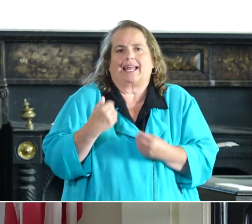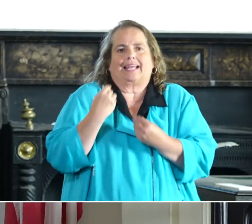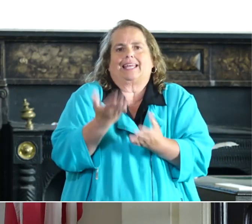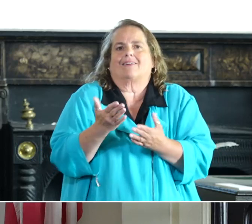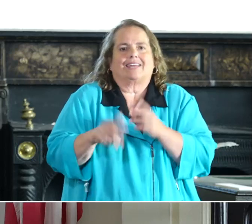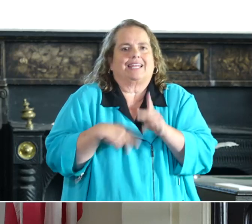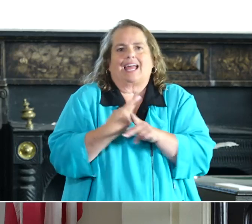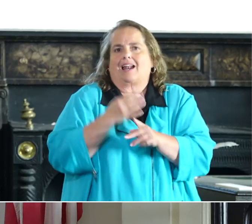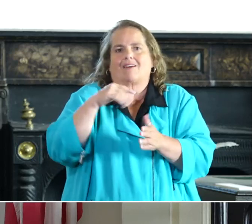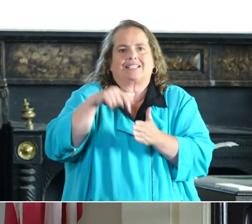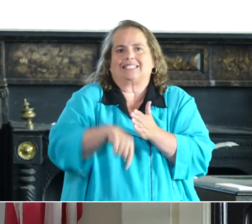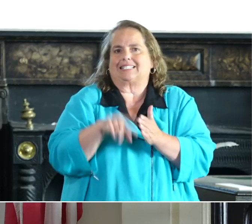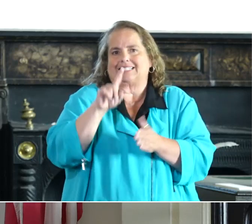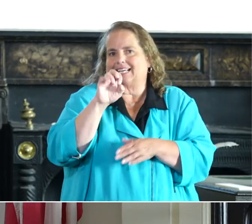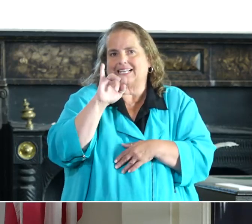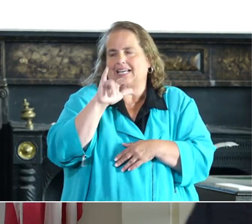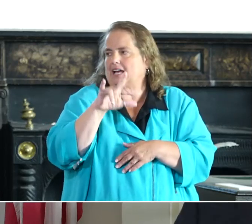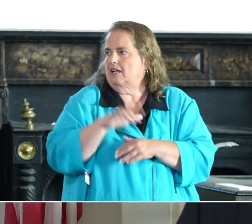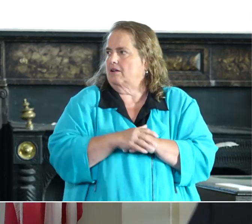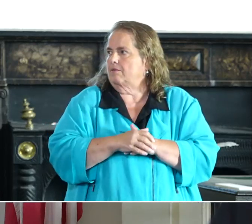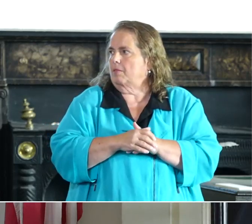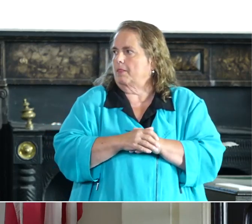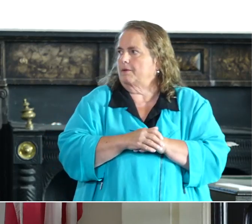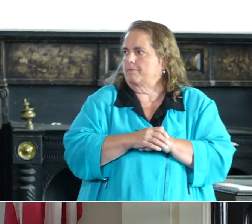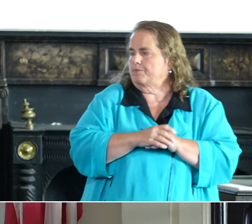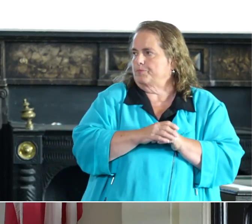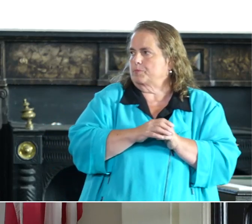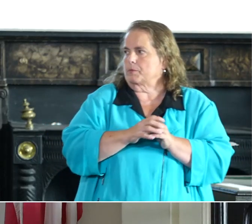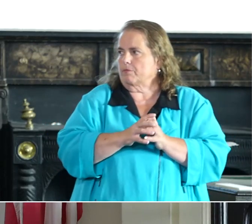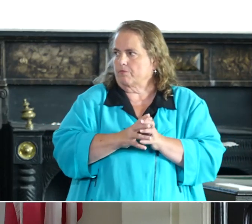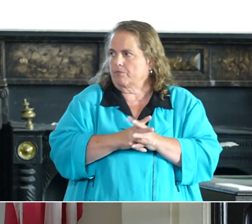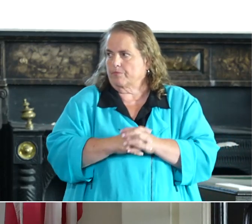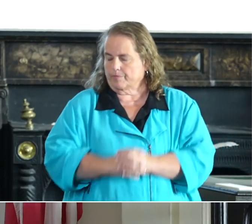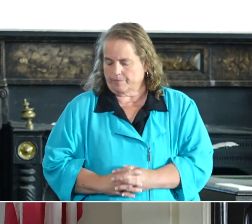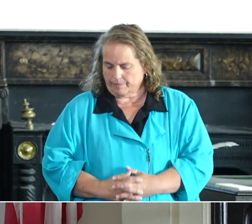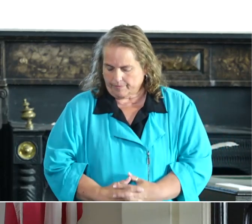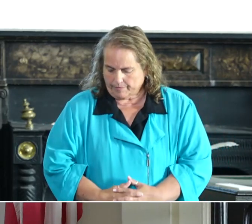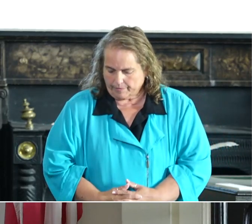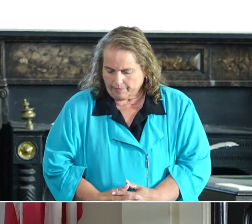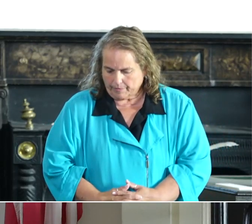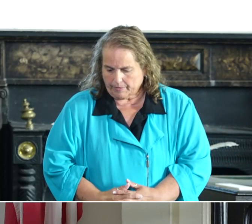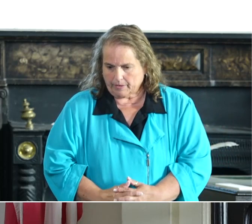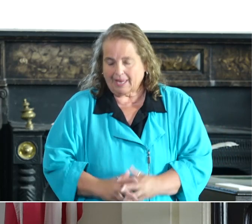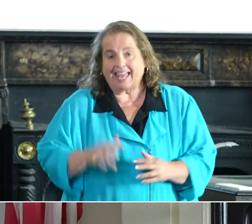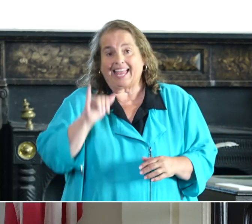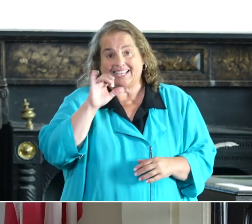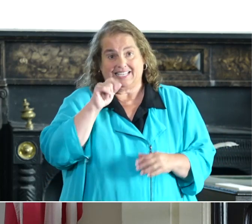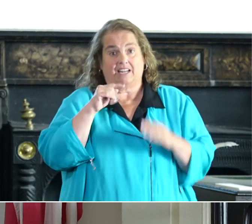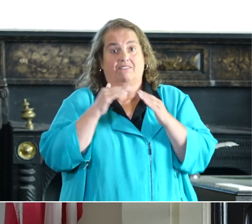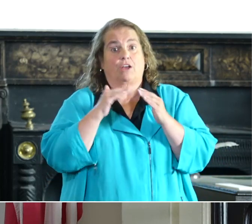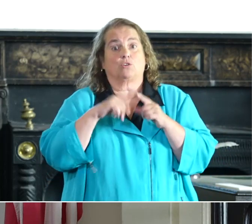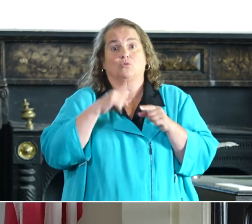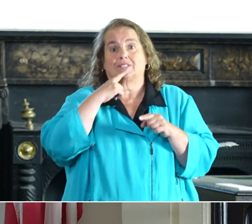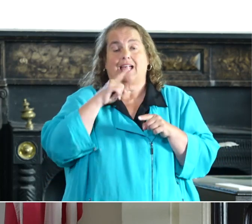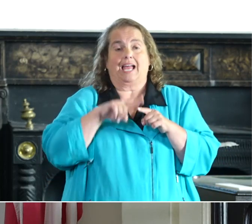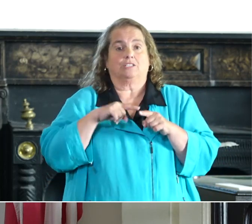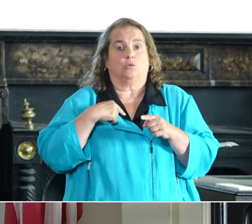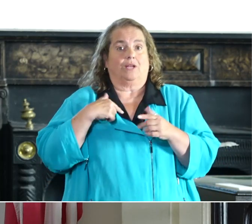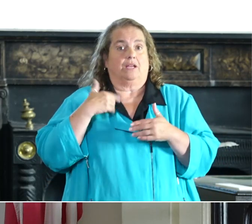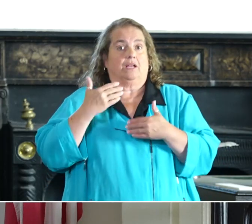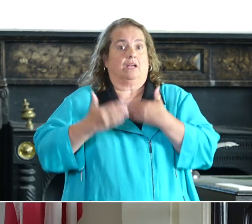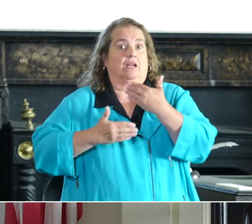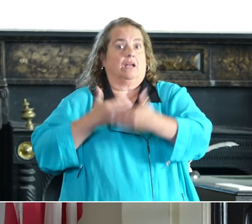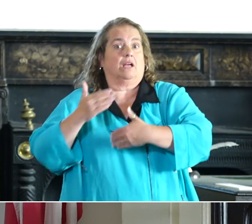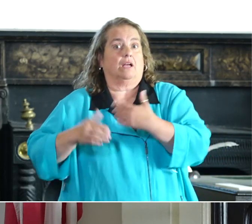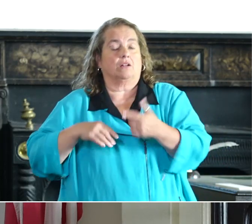that level of detail on this kind of plan. Is it fair to say that as we go into this fall and colder weather, that we might get back to the case where we were in March,